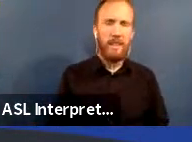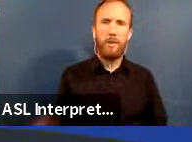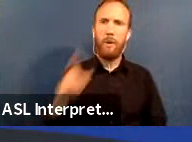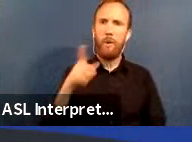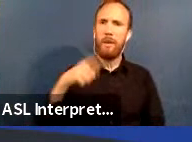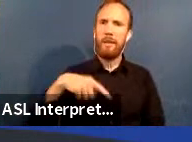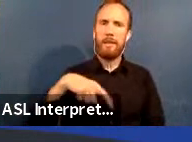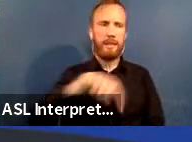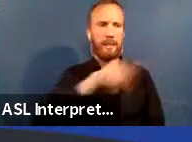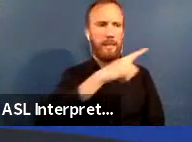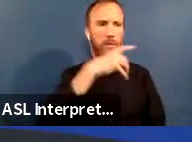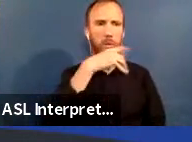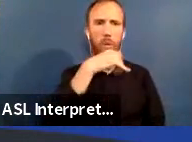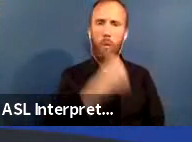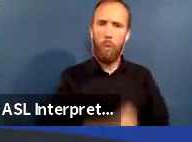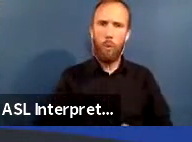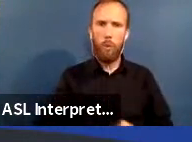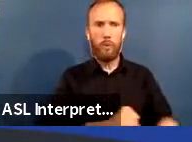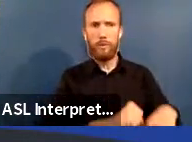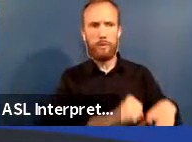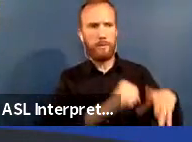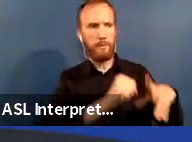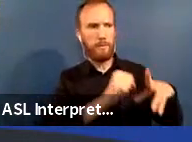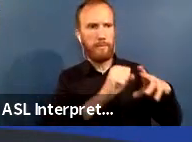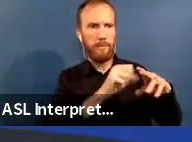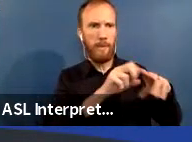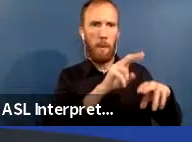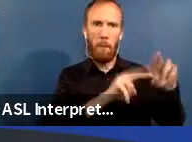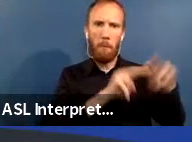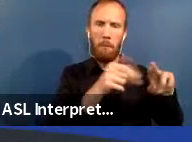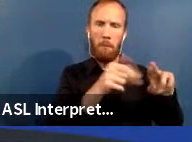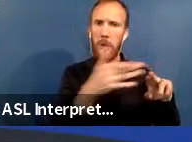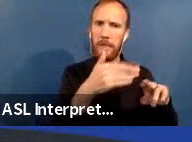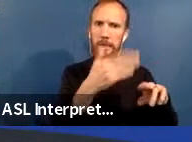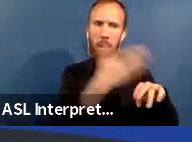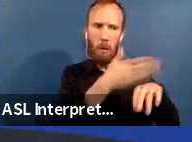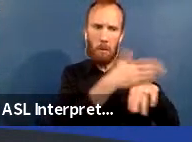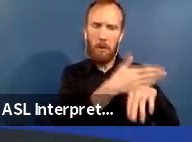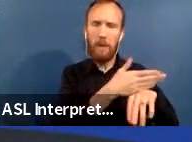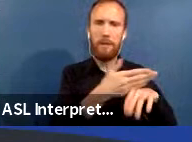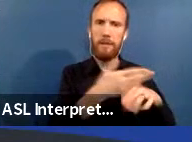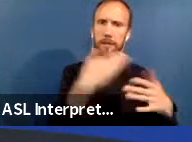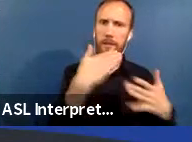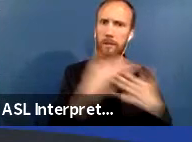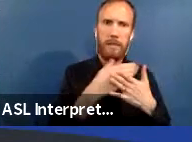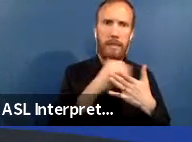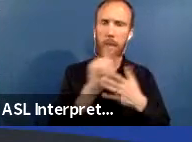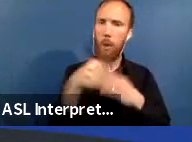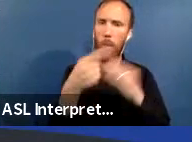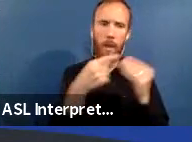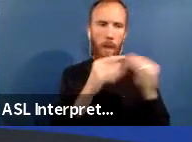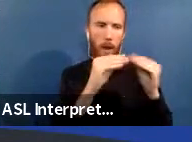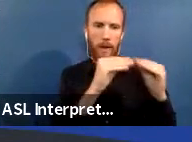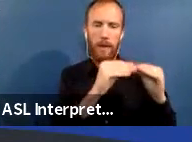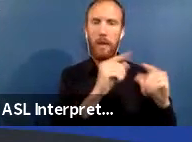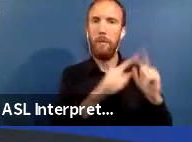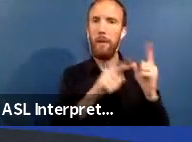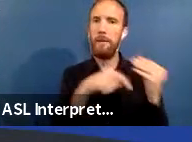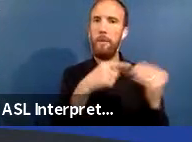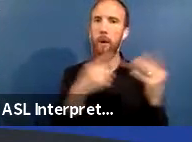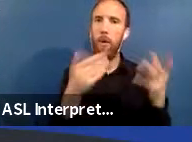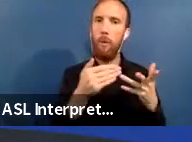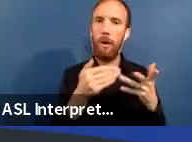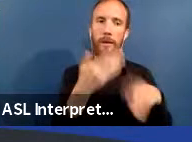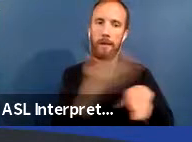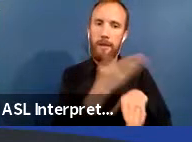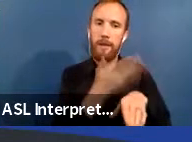a priority of CPS beyond just routine repair and maintenance. And this core category will provide renovation to